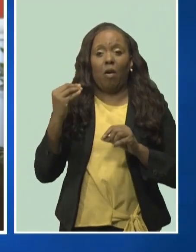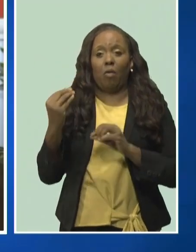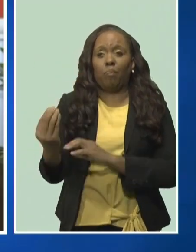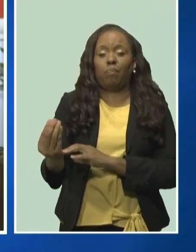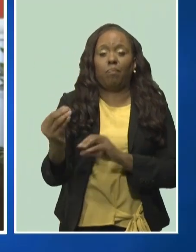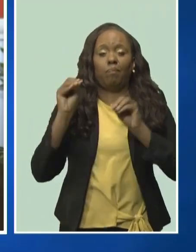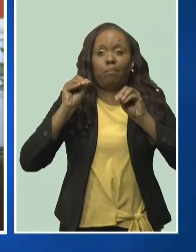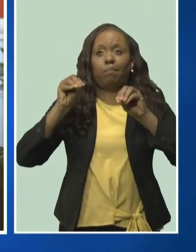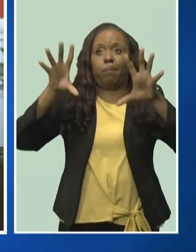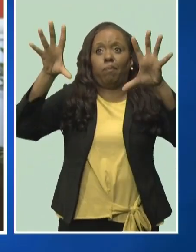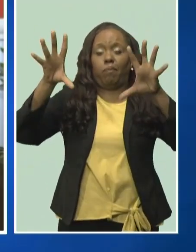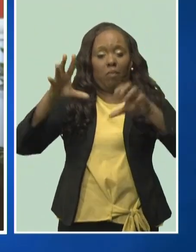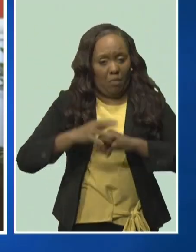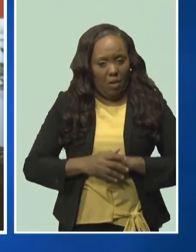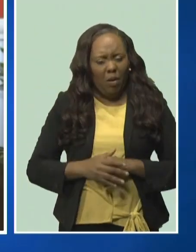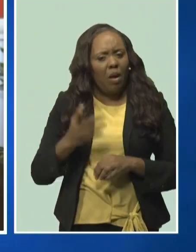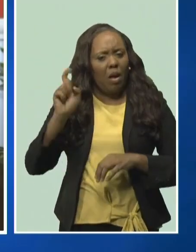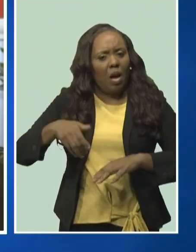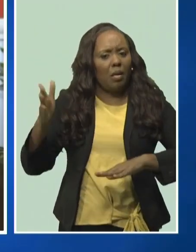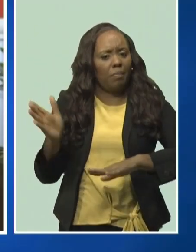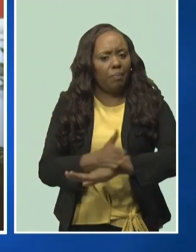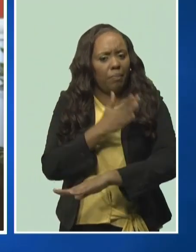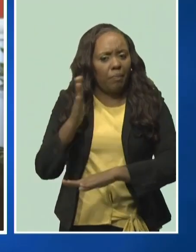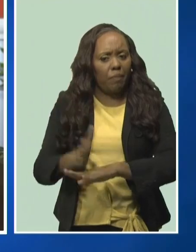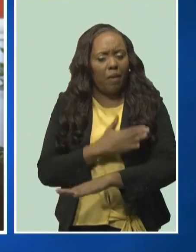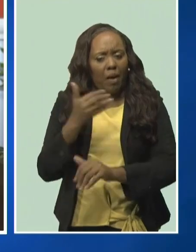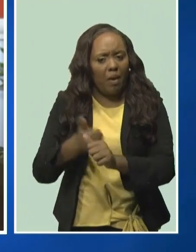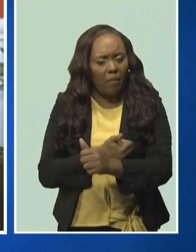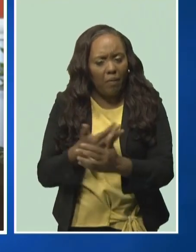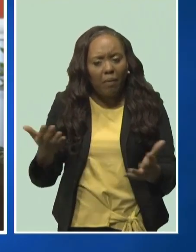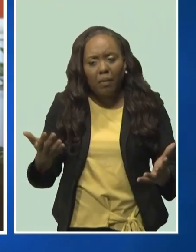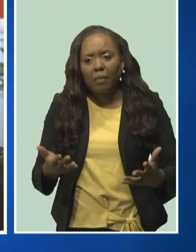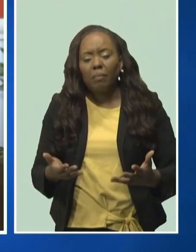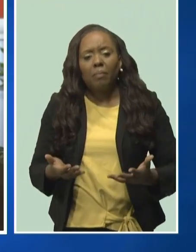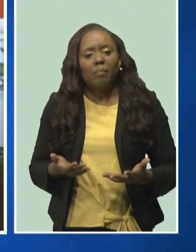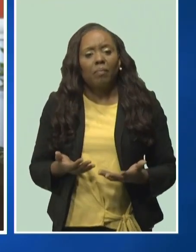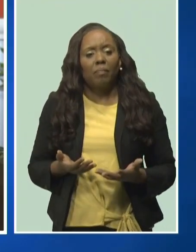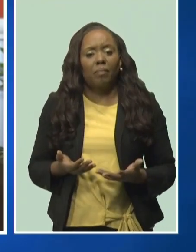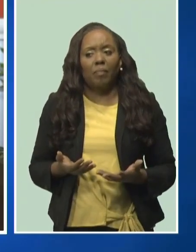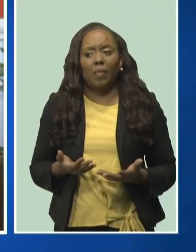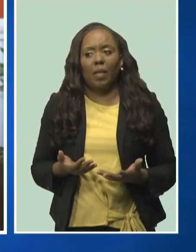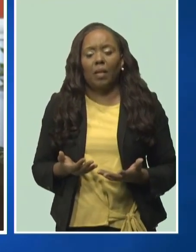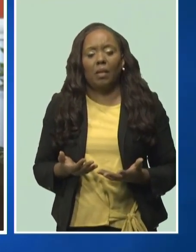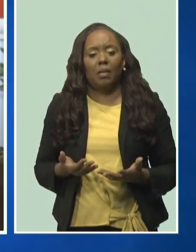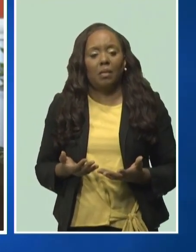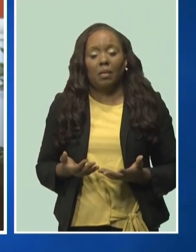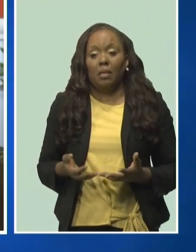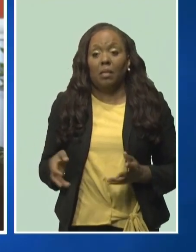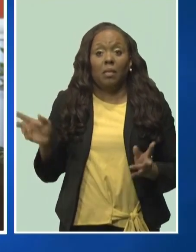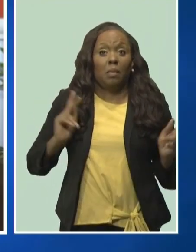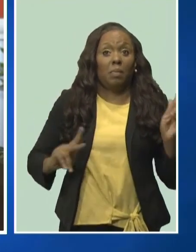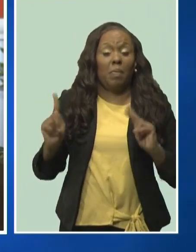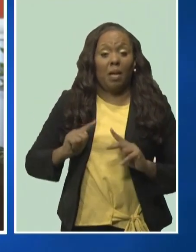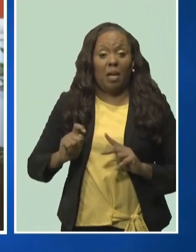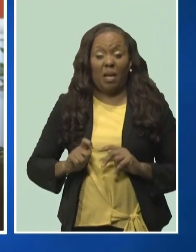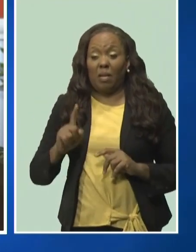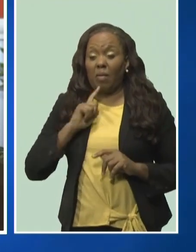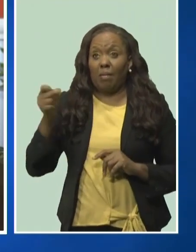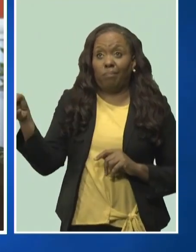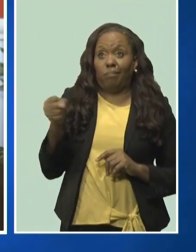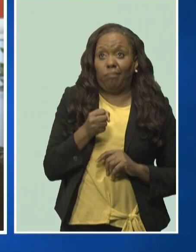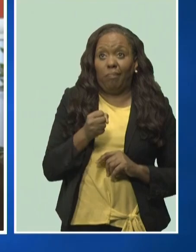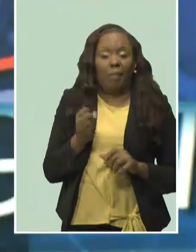That was going down, and we had to upscale. We had to bring in the experts also to have it done the right